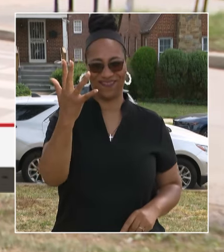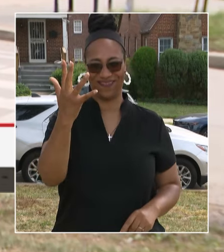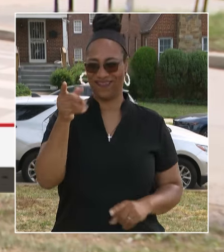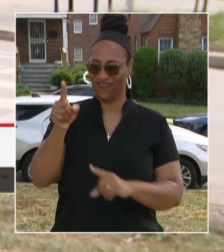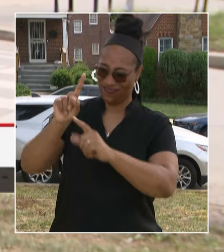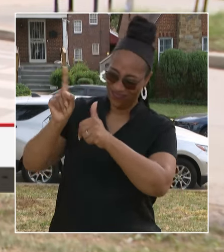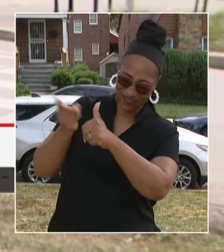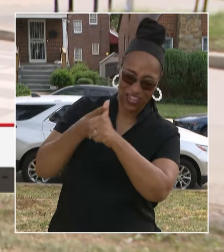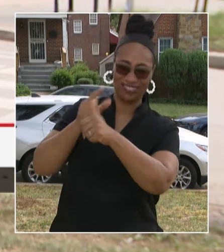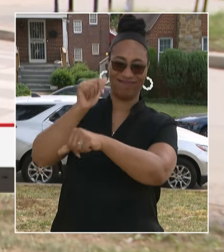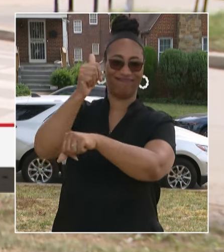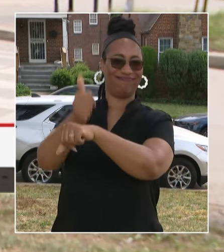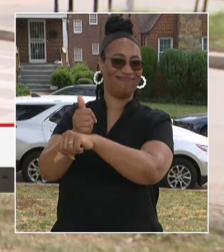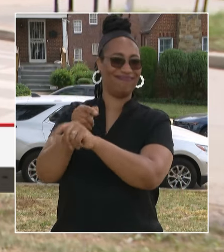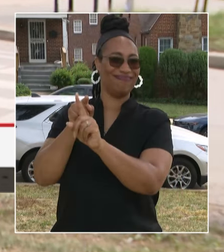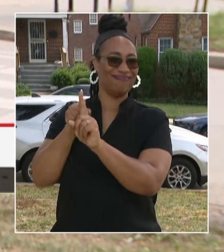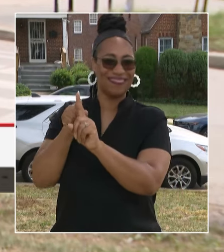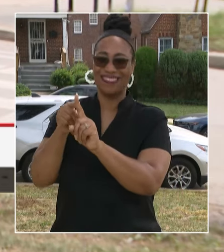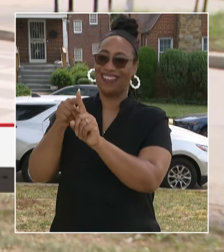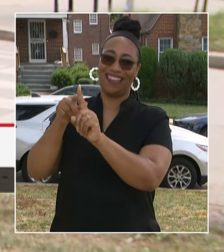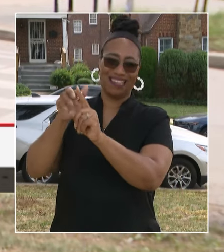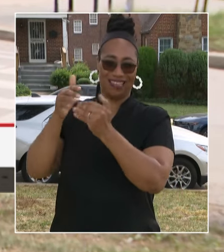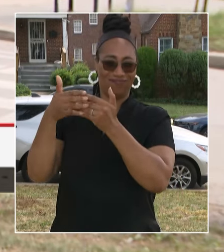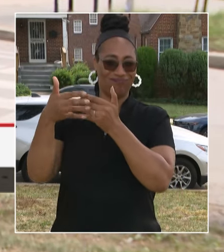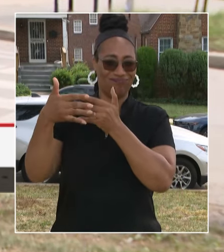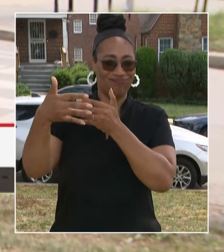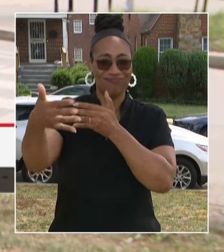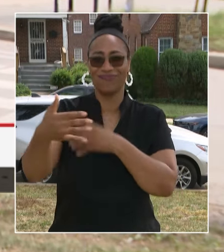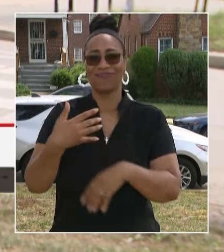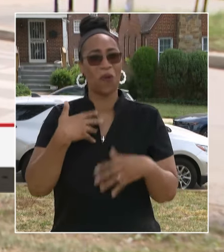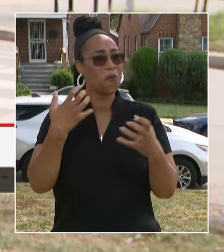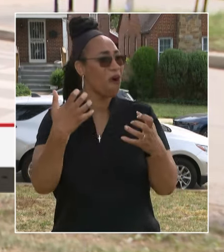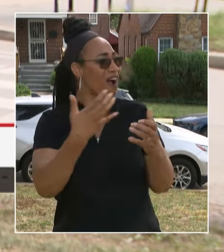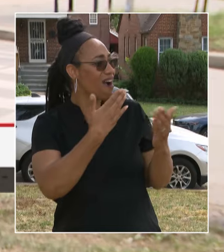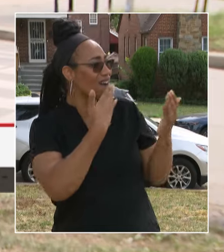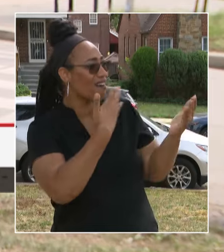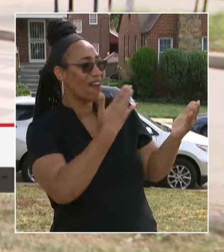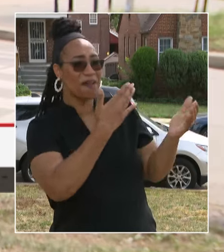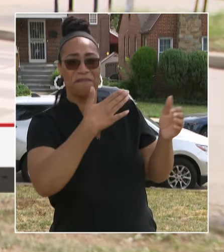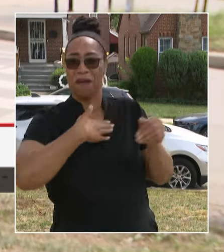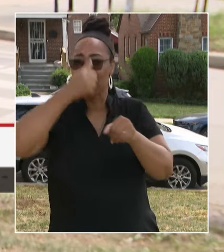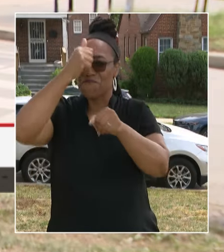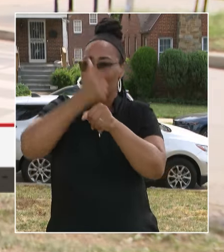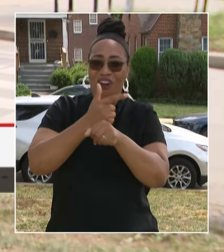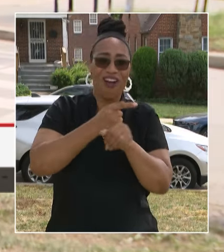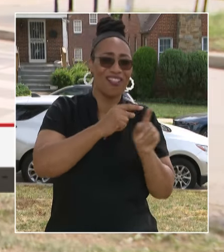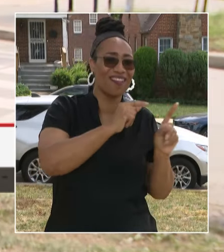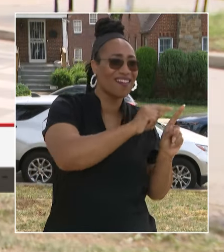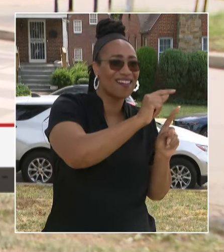my brother, my dear Alpha brother, manly deeds, scholarship, and love for all mankind, to consider